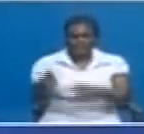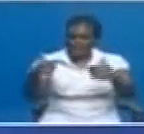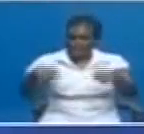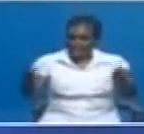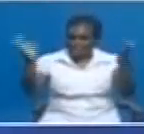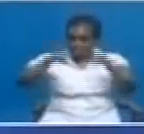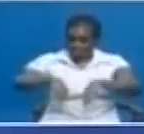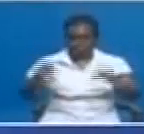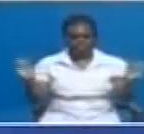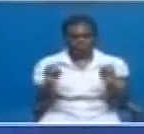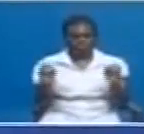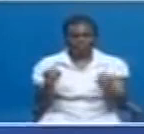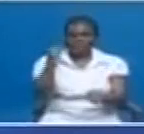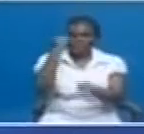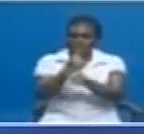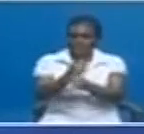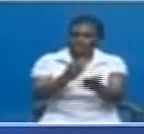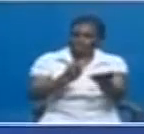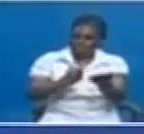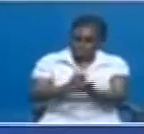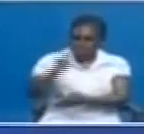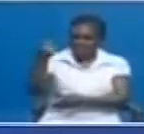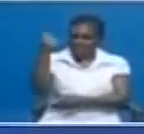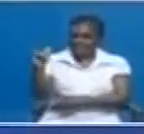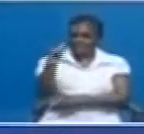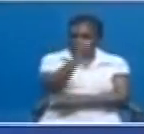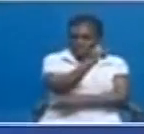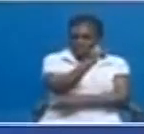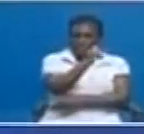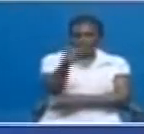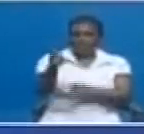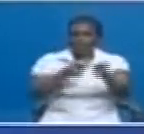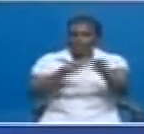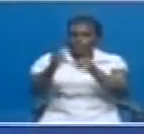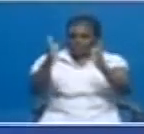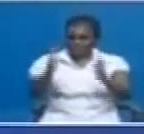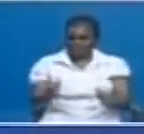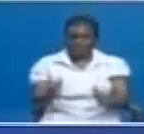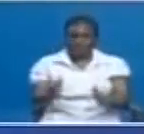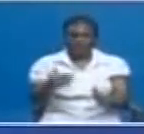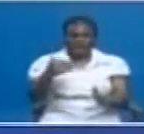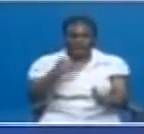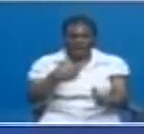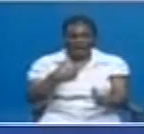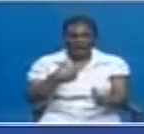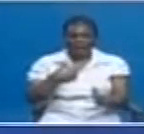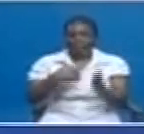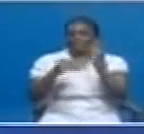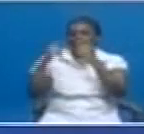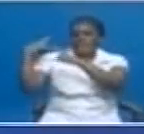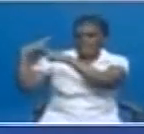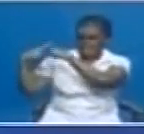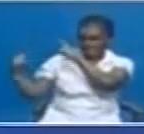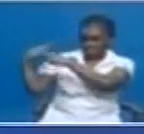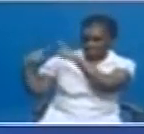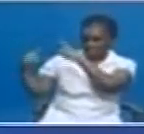airline to go down, they should ensure that whoever is running that company has the necessary experience. And